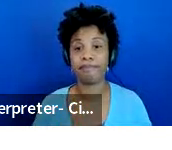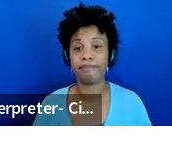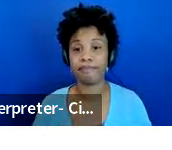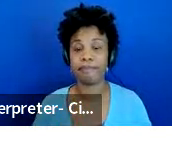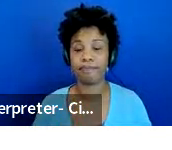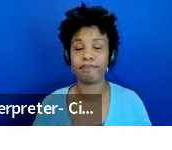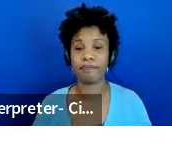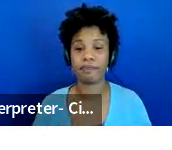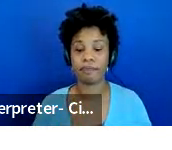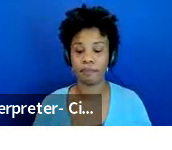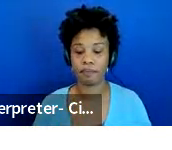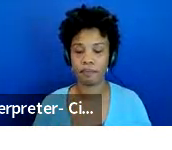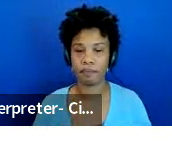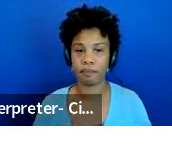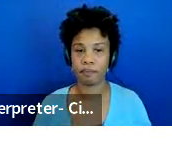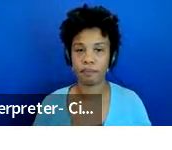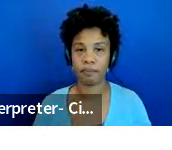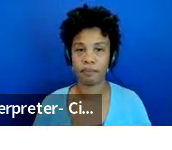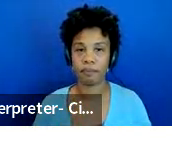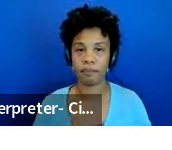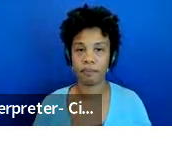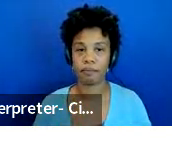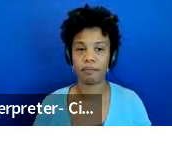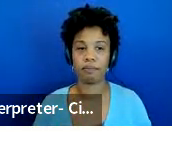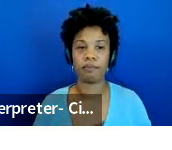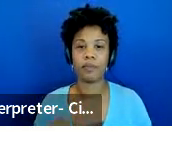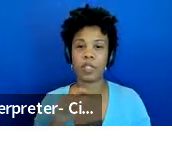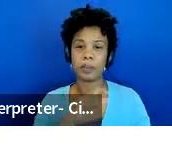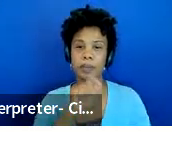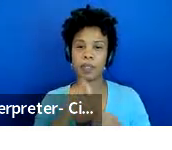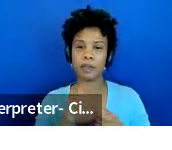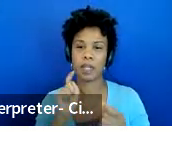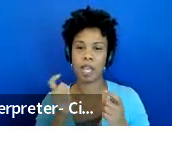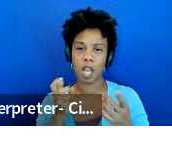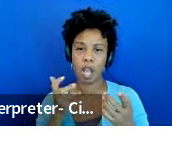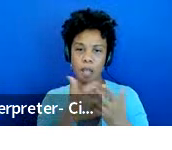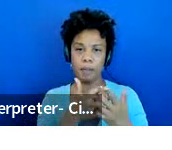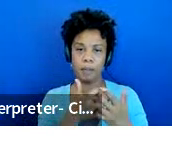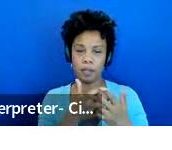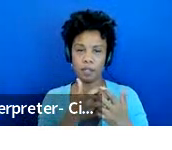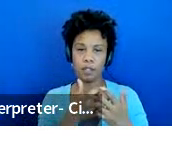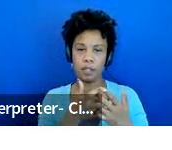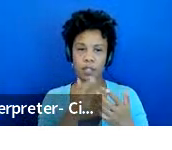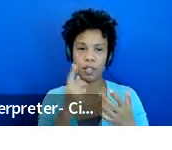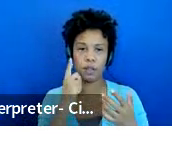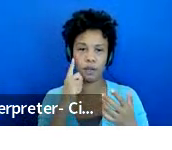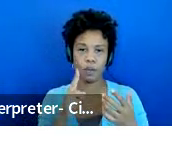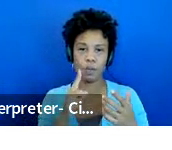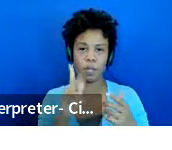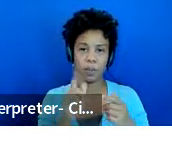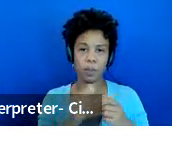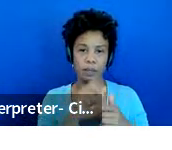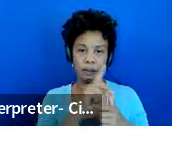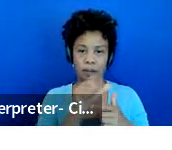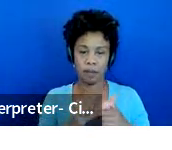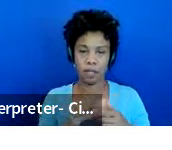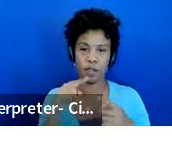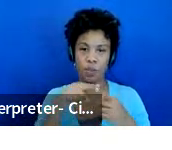In the context of disability-specific accommodations, I'm going to speak about two things, the environment and